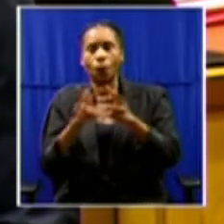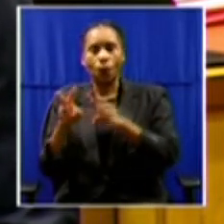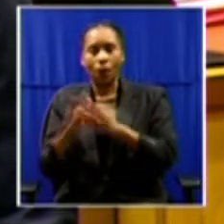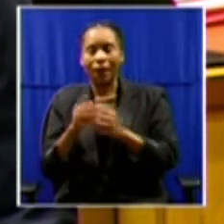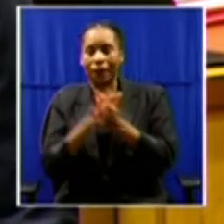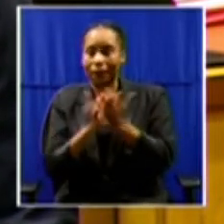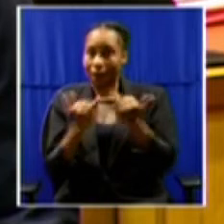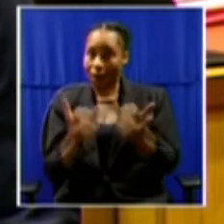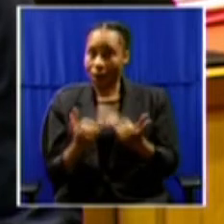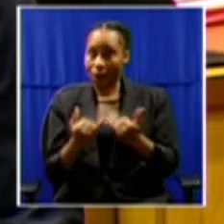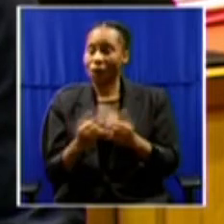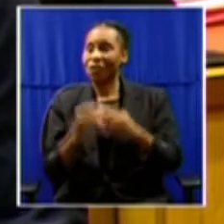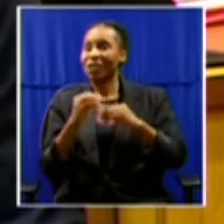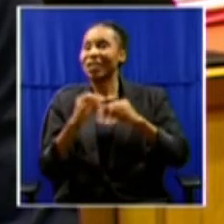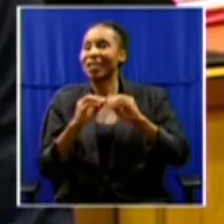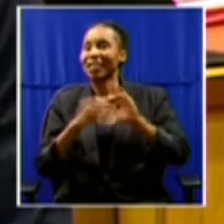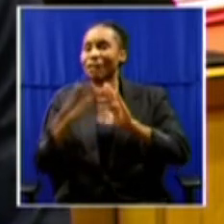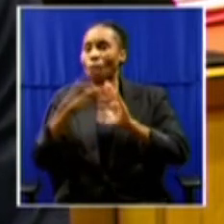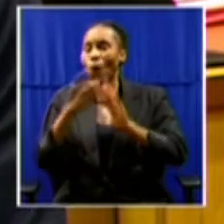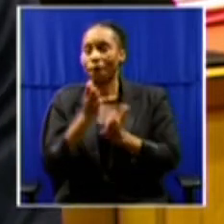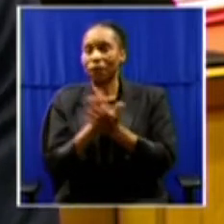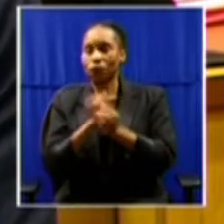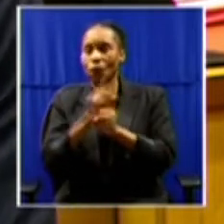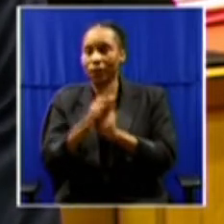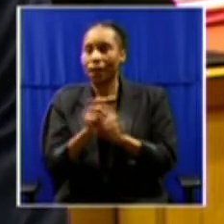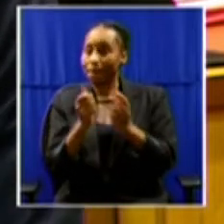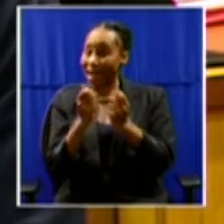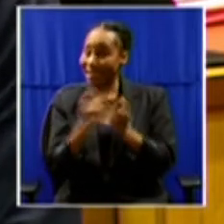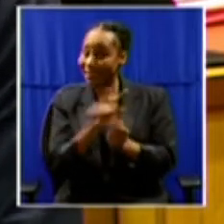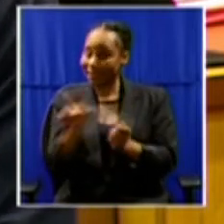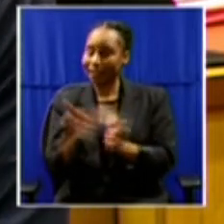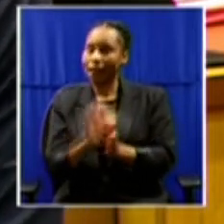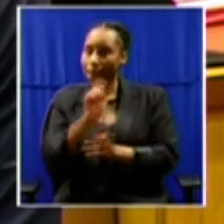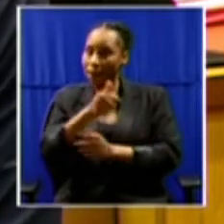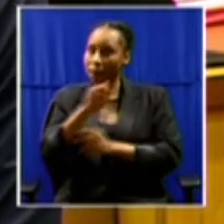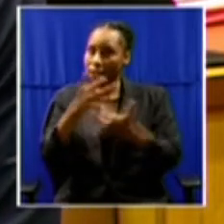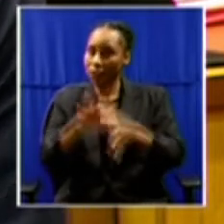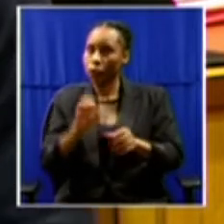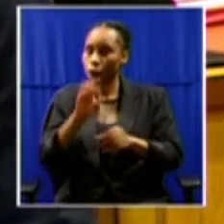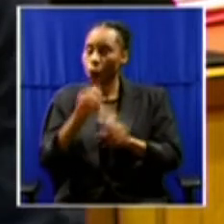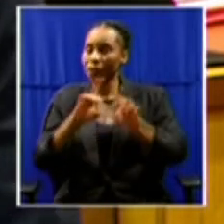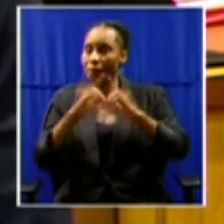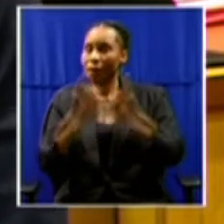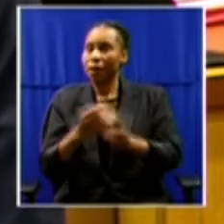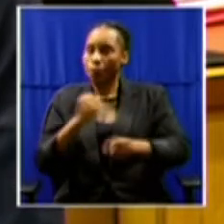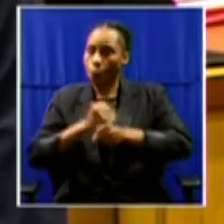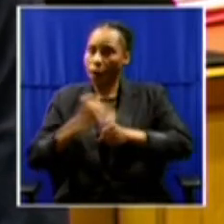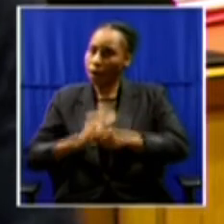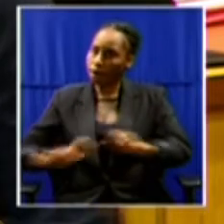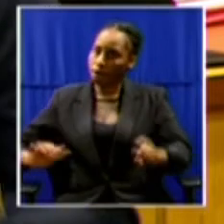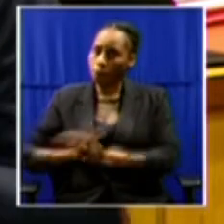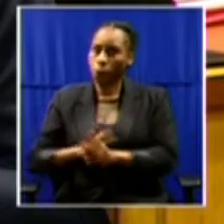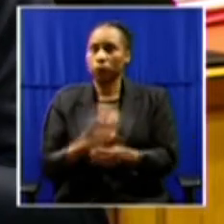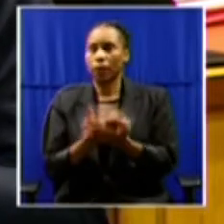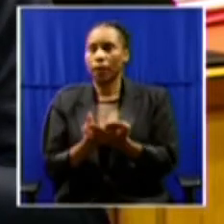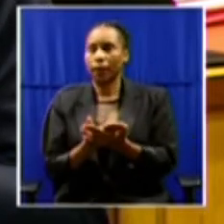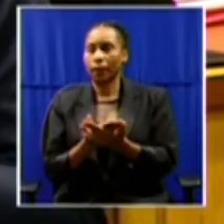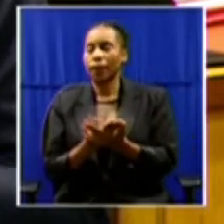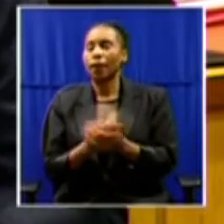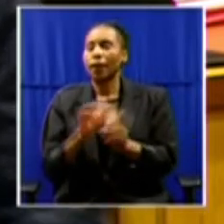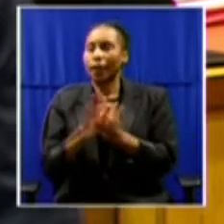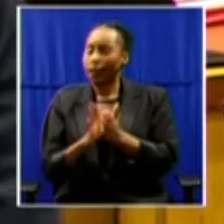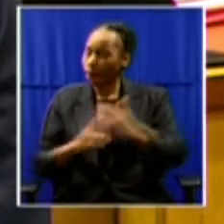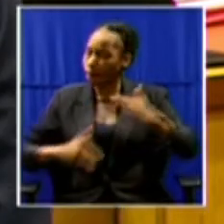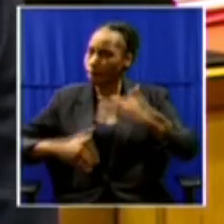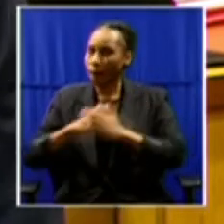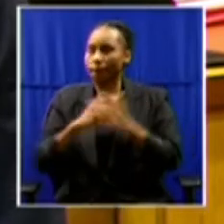developed to ensure that these monies are paid so that the department is able to function optimally and to the maximum